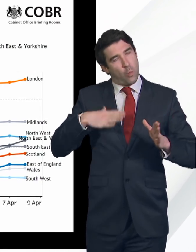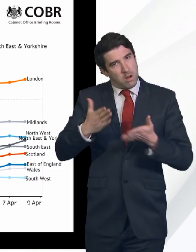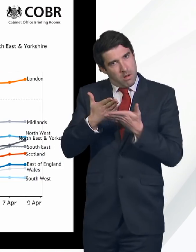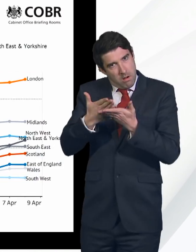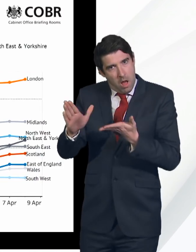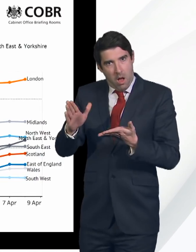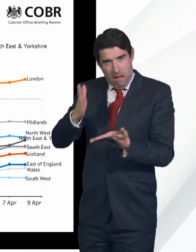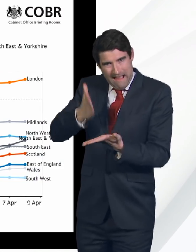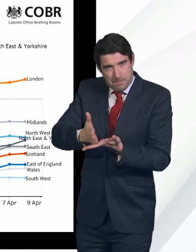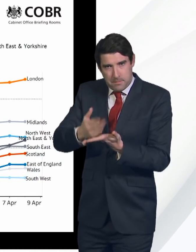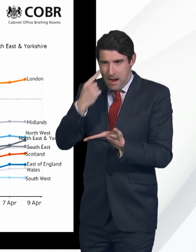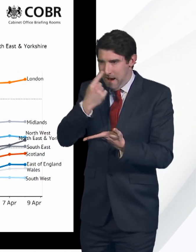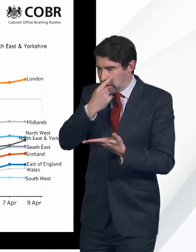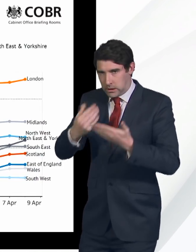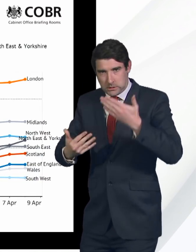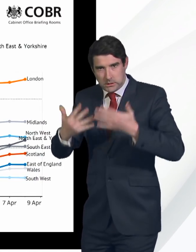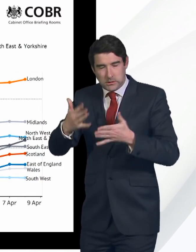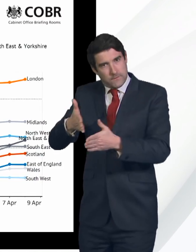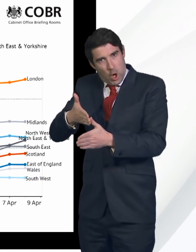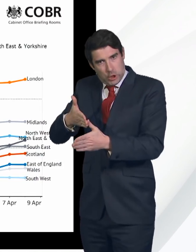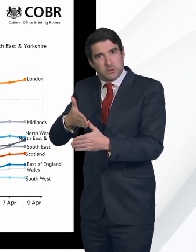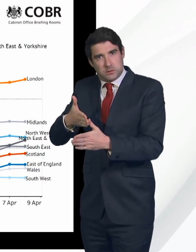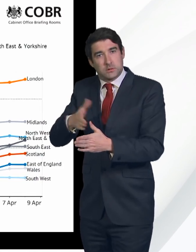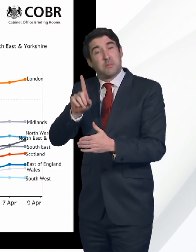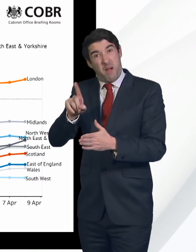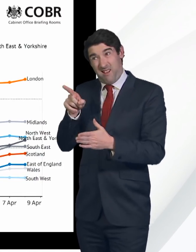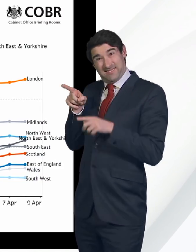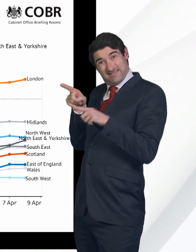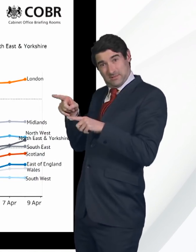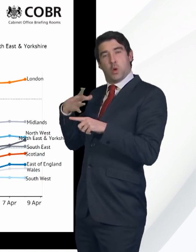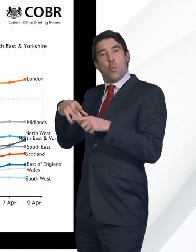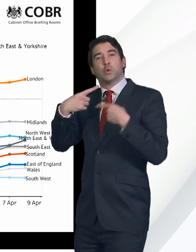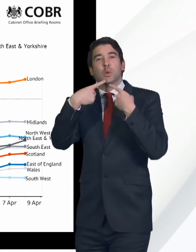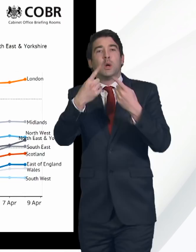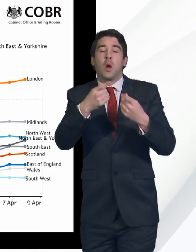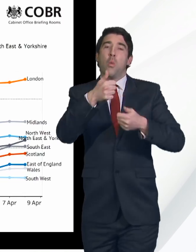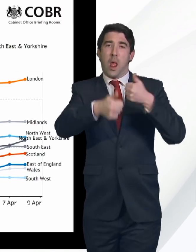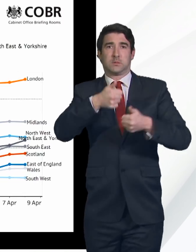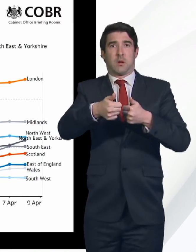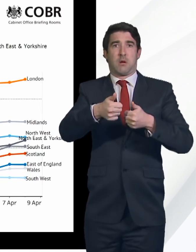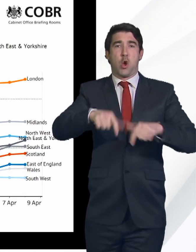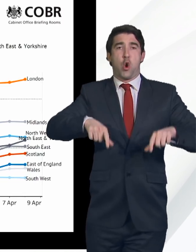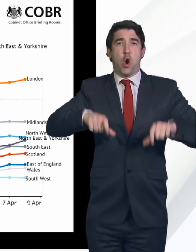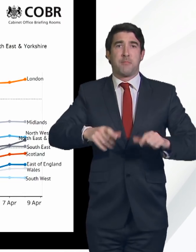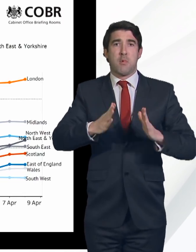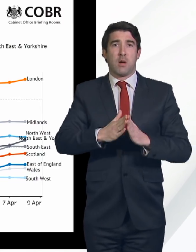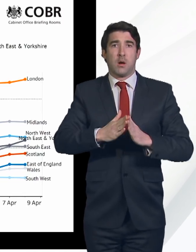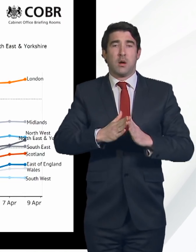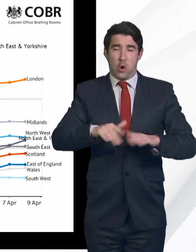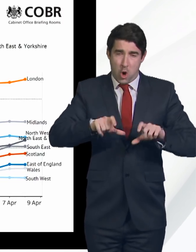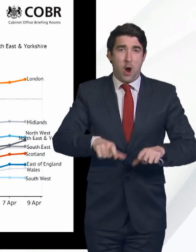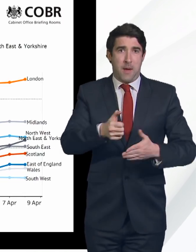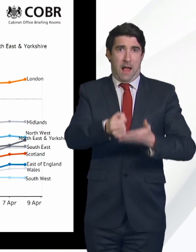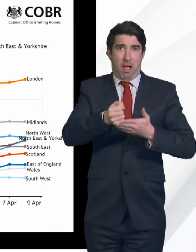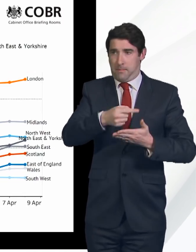had we all not been doing what we are doing with these difficult measures of social distancing. And